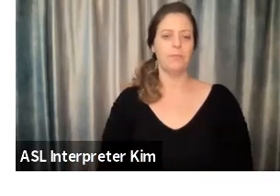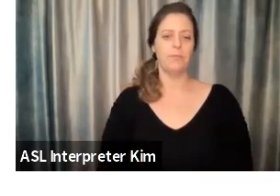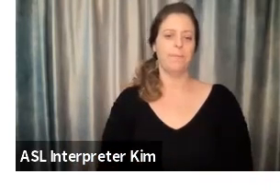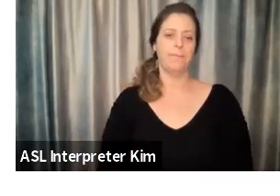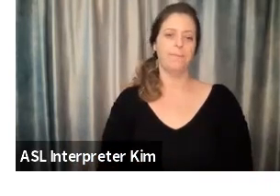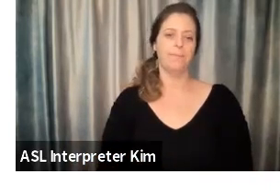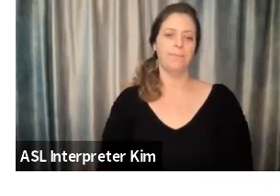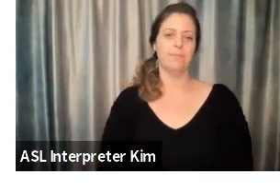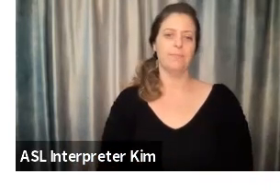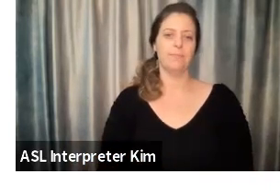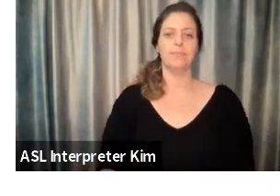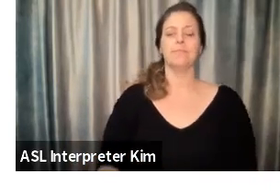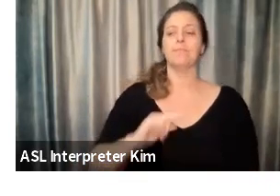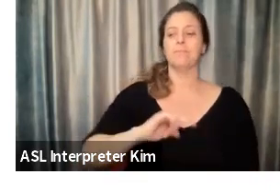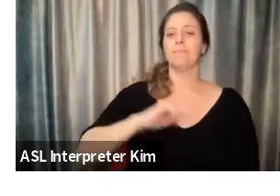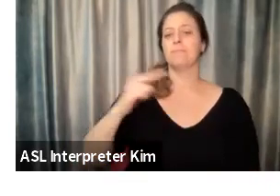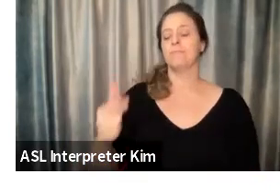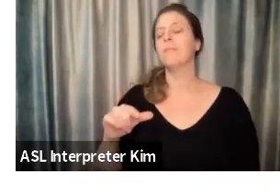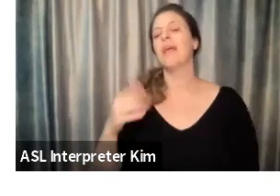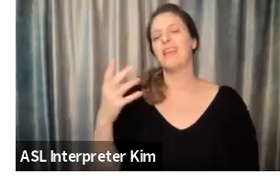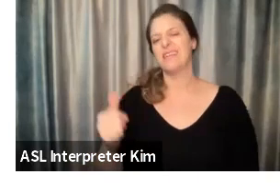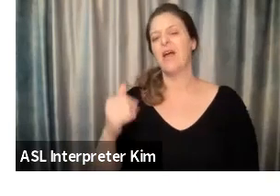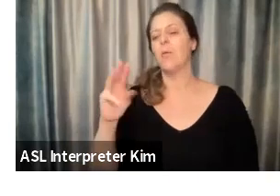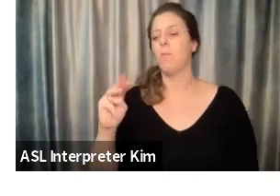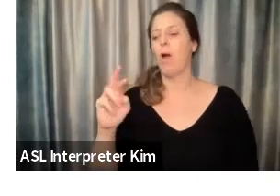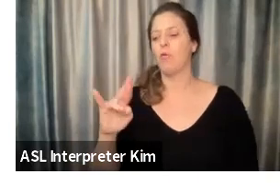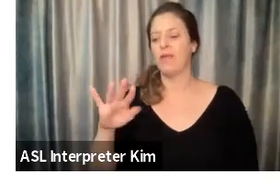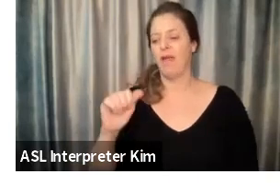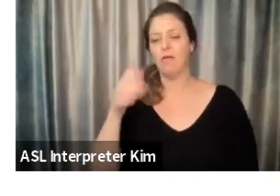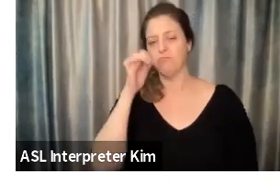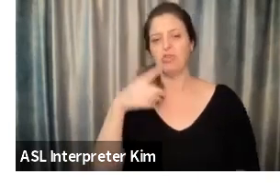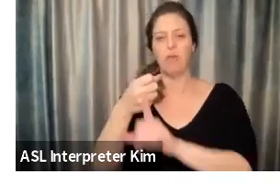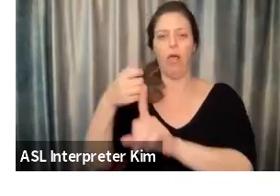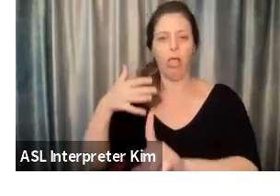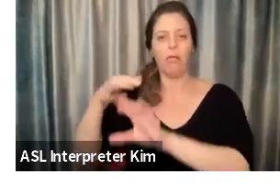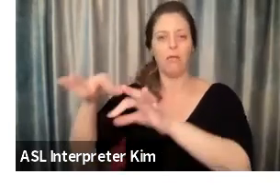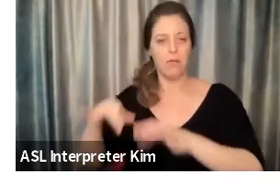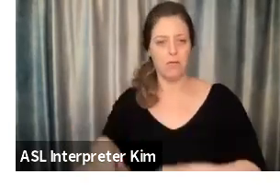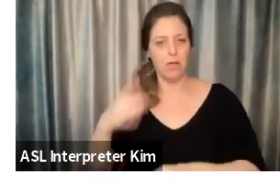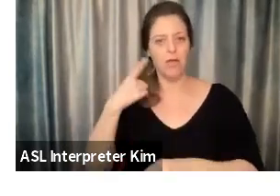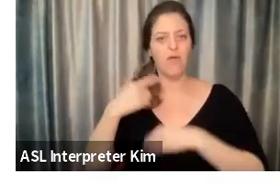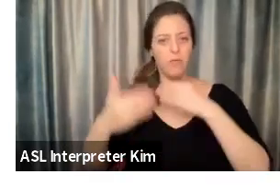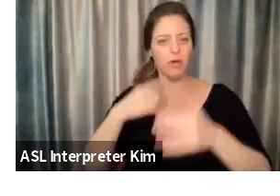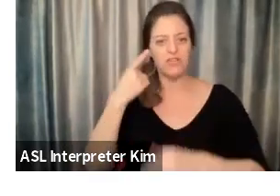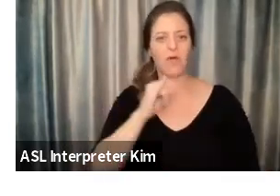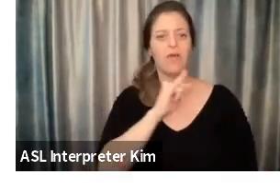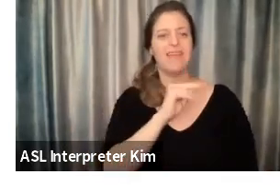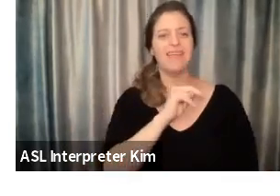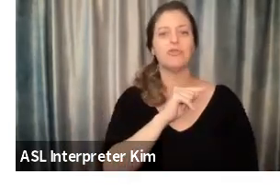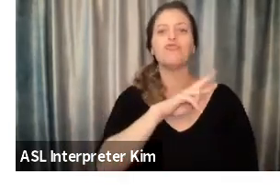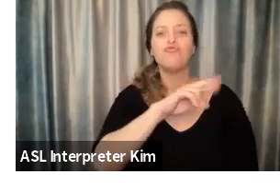So with that, I'm going to let Ms. Maria Barragan go into detail when it comes to the process for inter-district